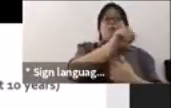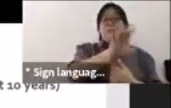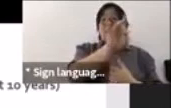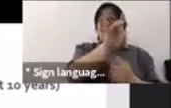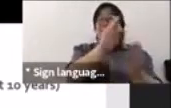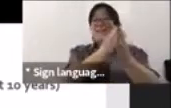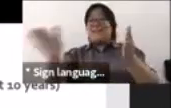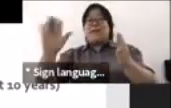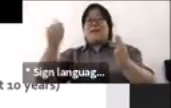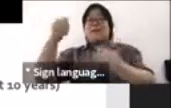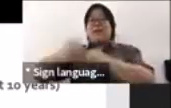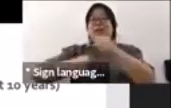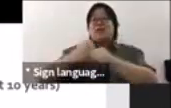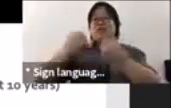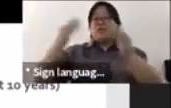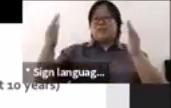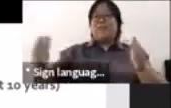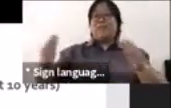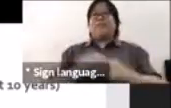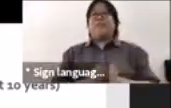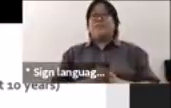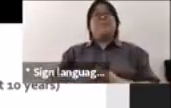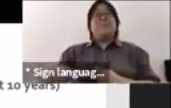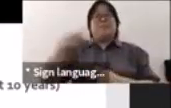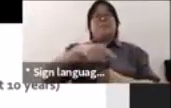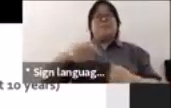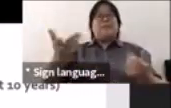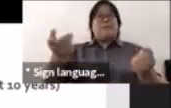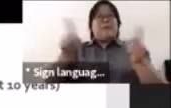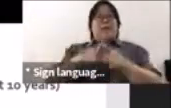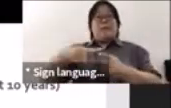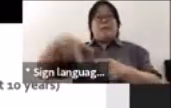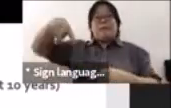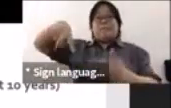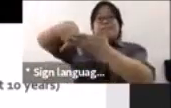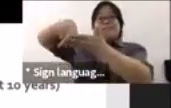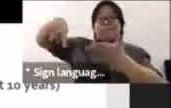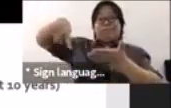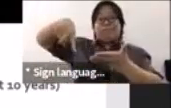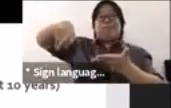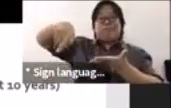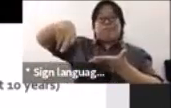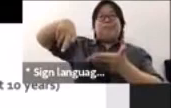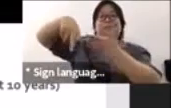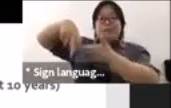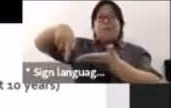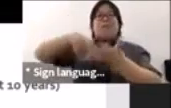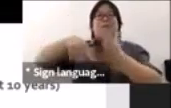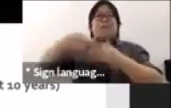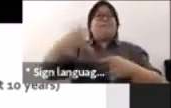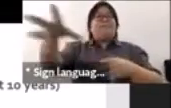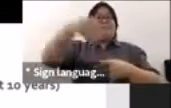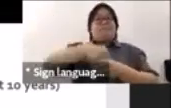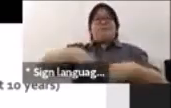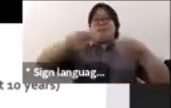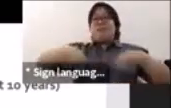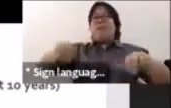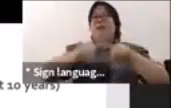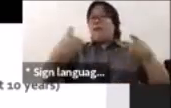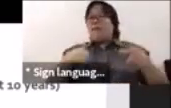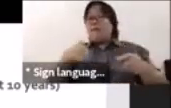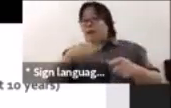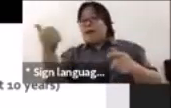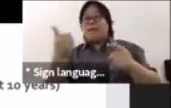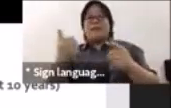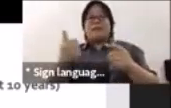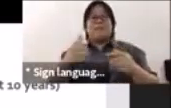when a person has undergone a limb amputation. There has been considered for the study. There are several inclusion criteria I have